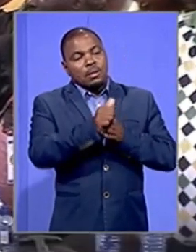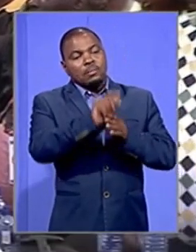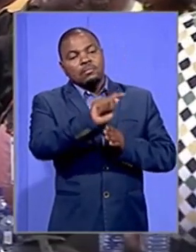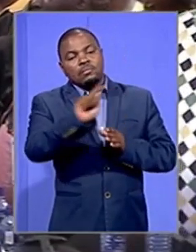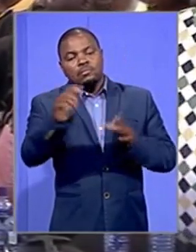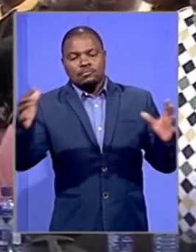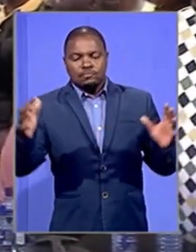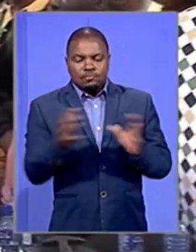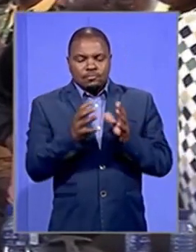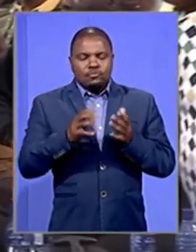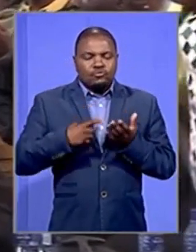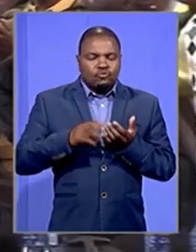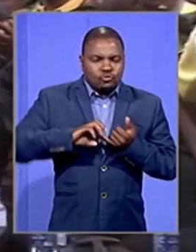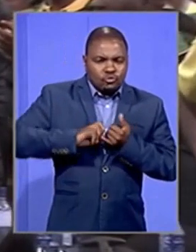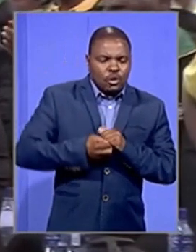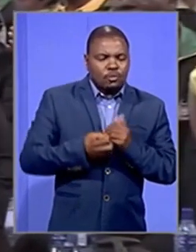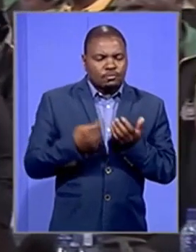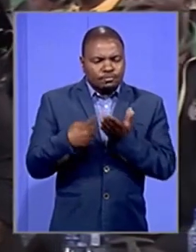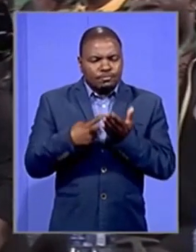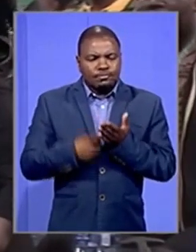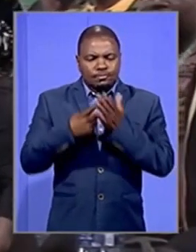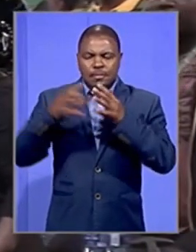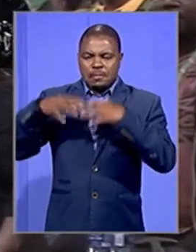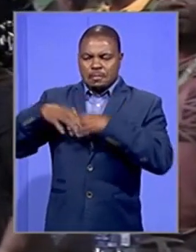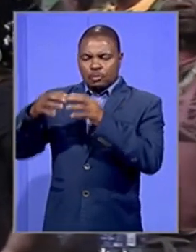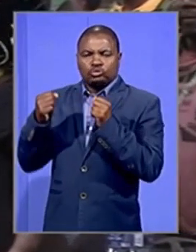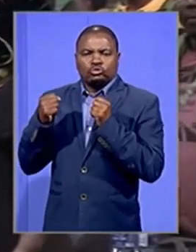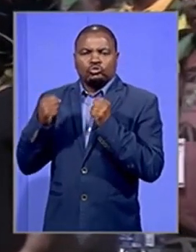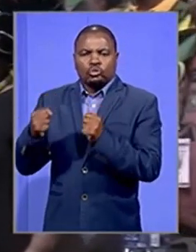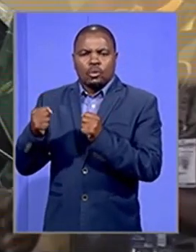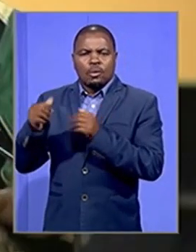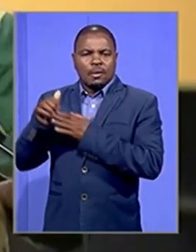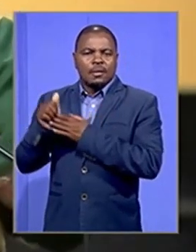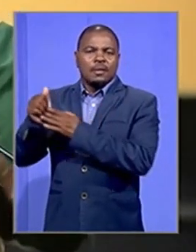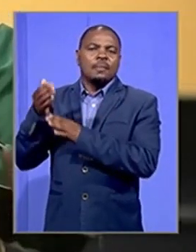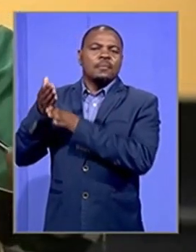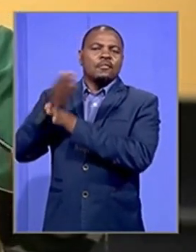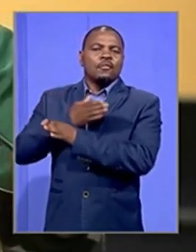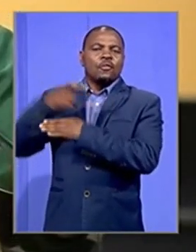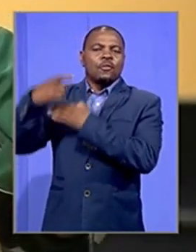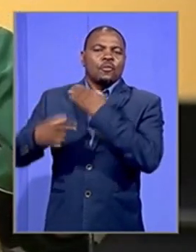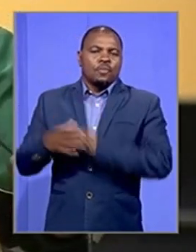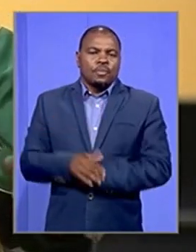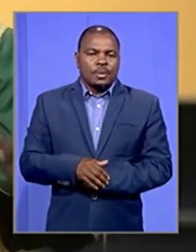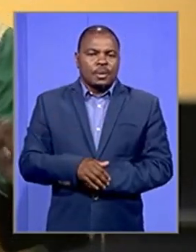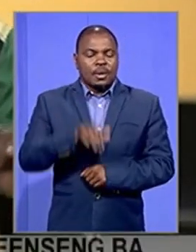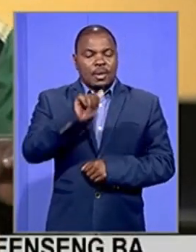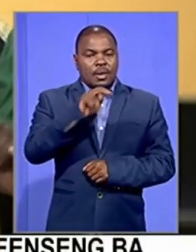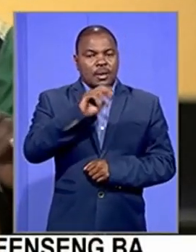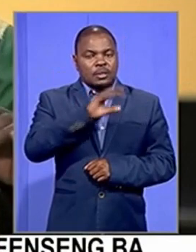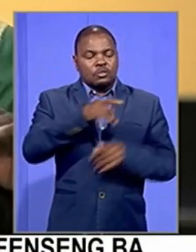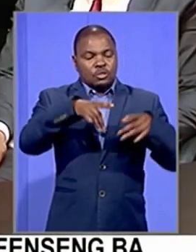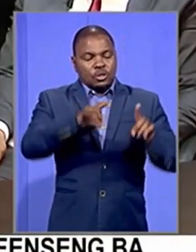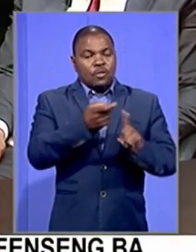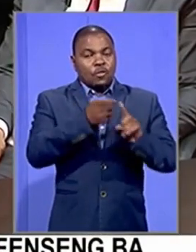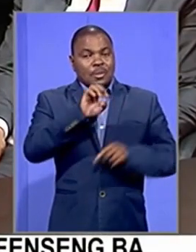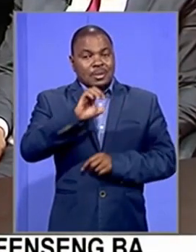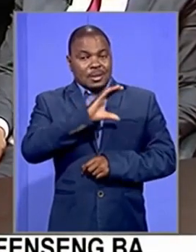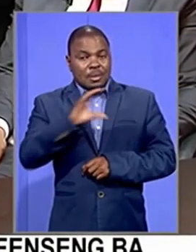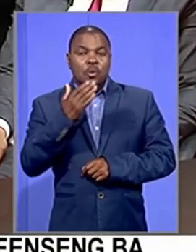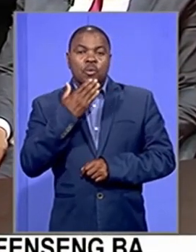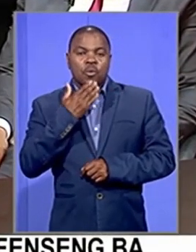go kopana ka maiteko a go tlhama boeteledipele jo bo tiileng pele ga khonferense. Monnasetilo wa ANC kwa Eastern Cape, Oscar